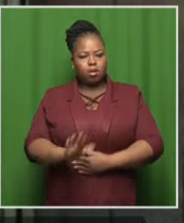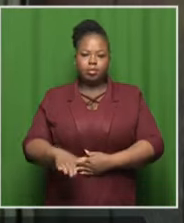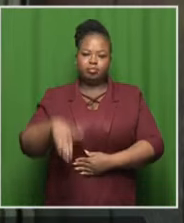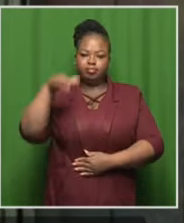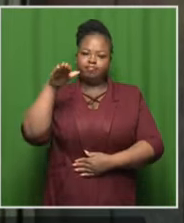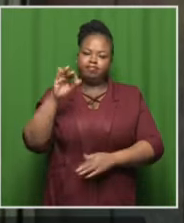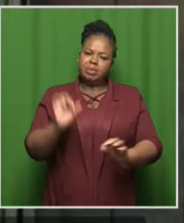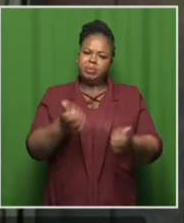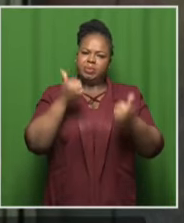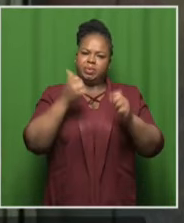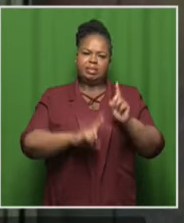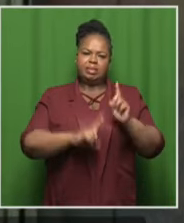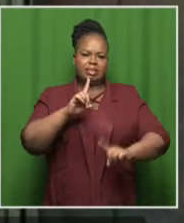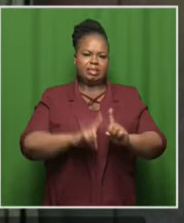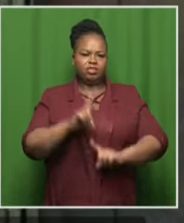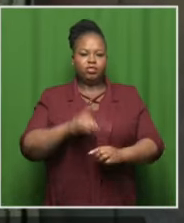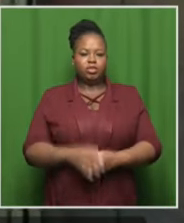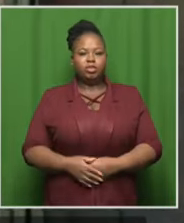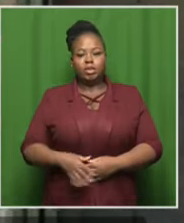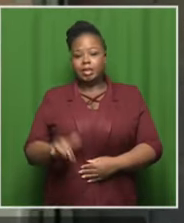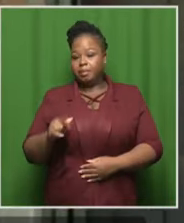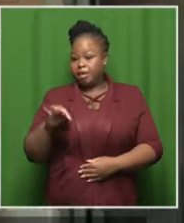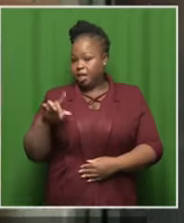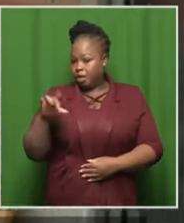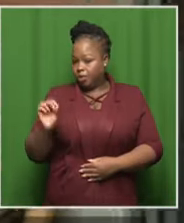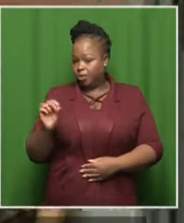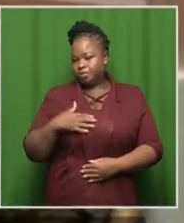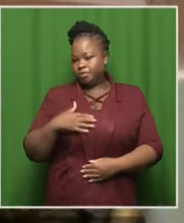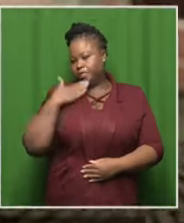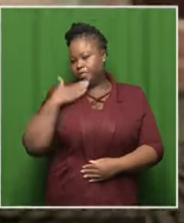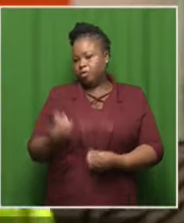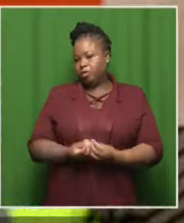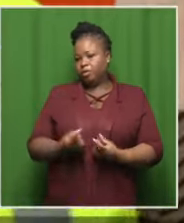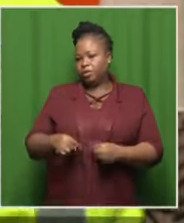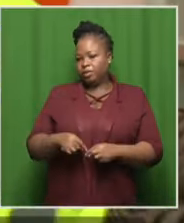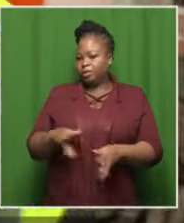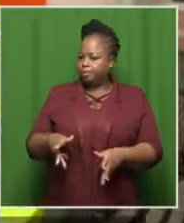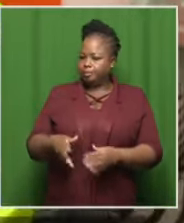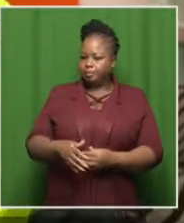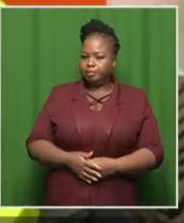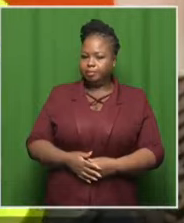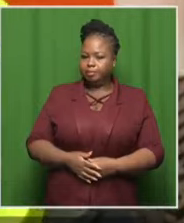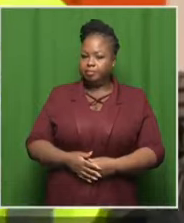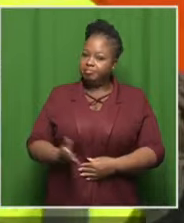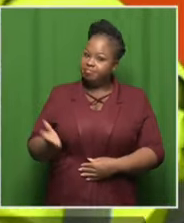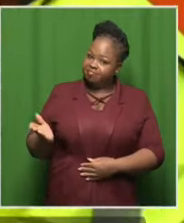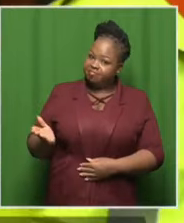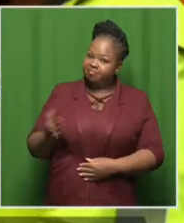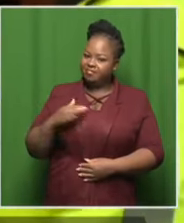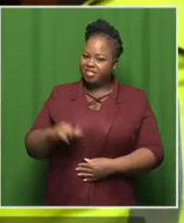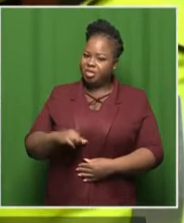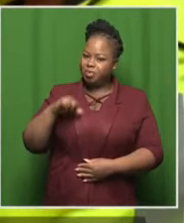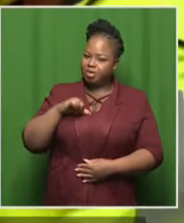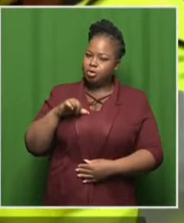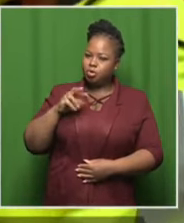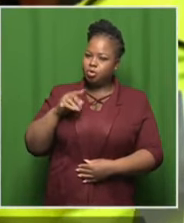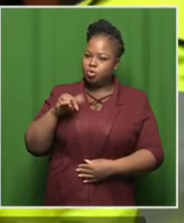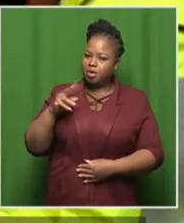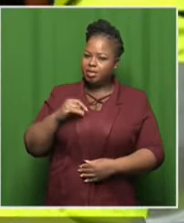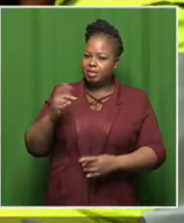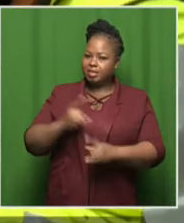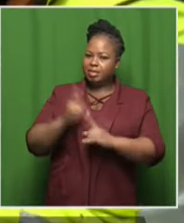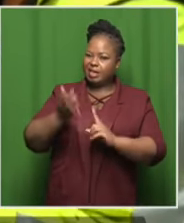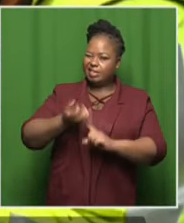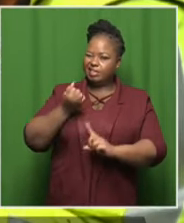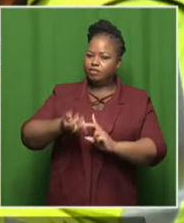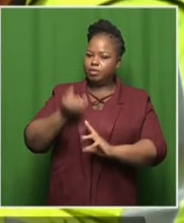by his uncle now, Maurice Camelio. So thank you so much for joining us. I'm sure you're obviously very proud of Ronwen and his achievements. Can you just